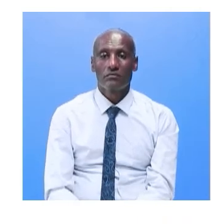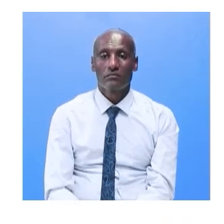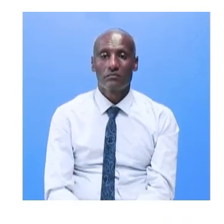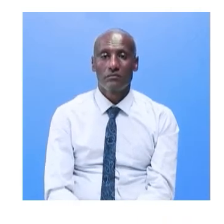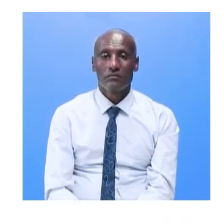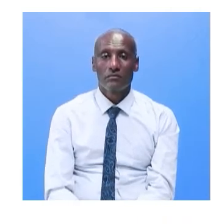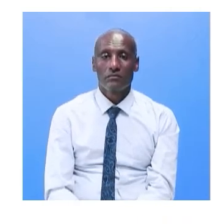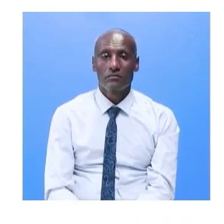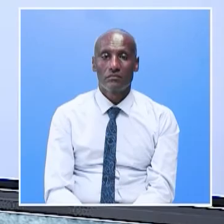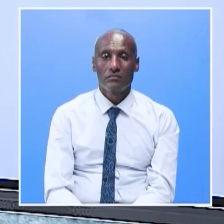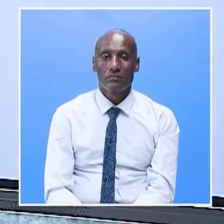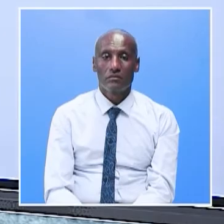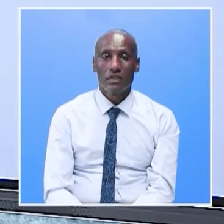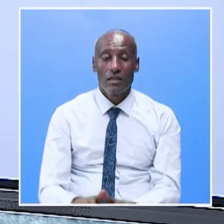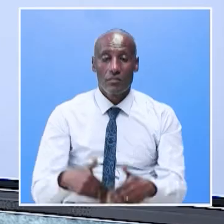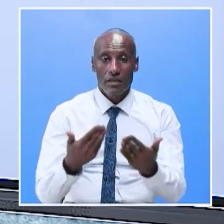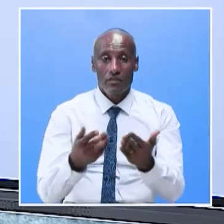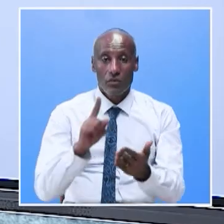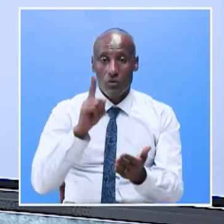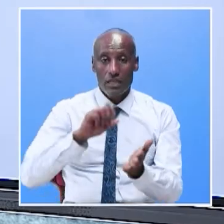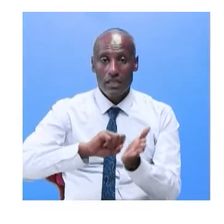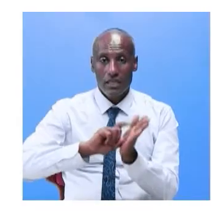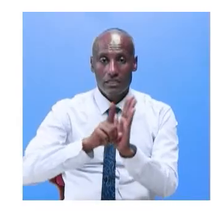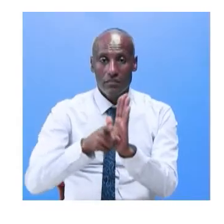Let me give you one example here.